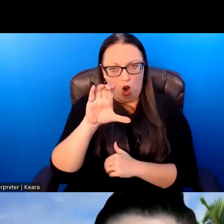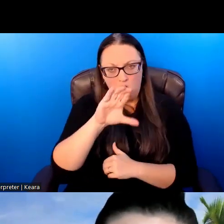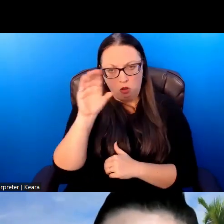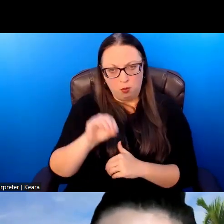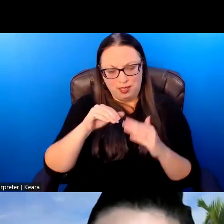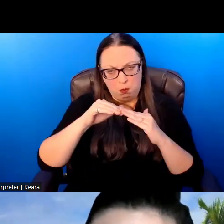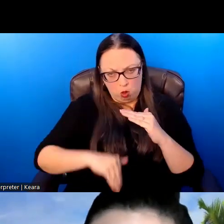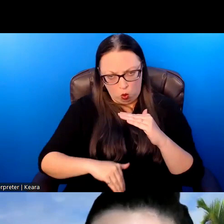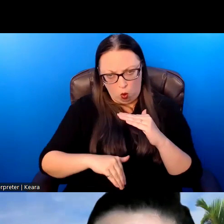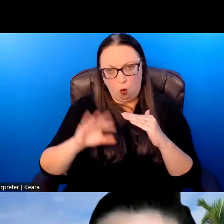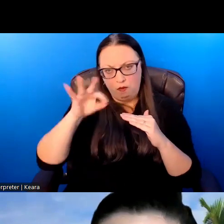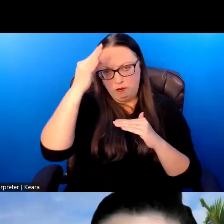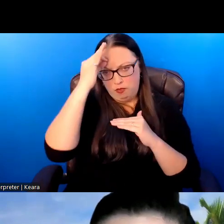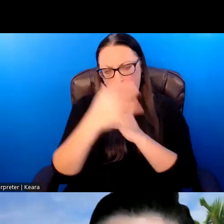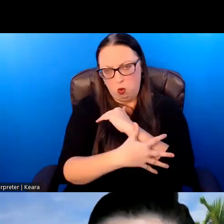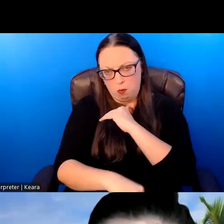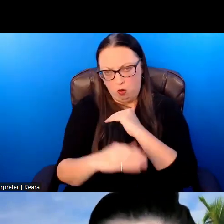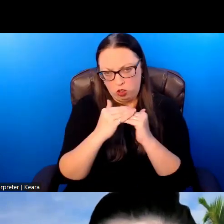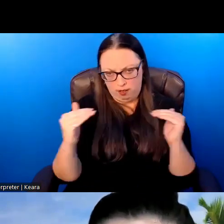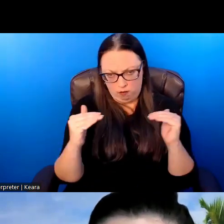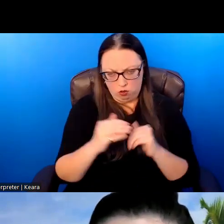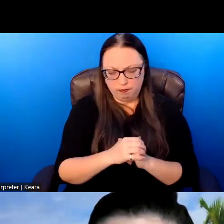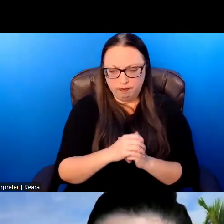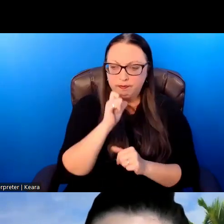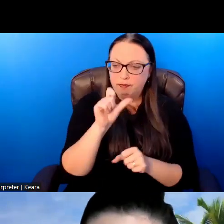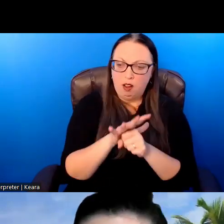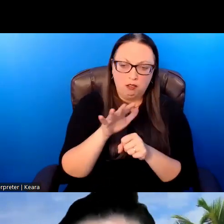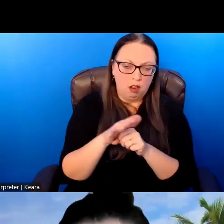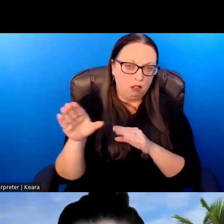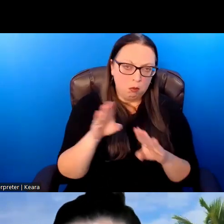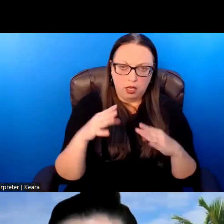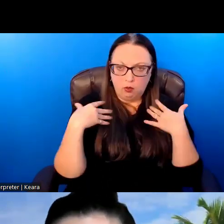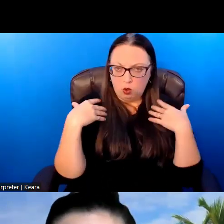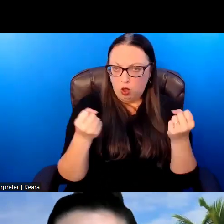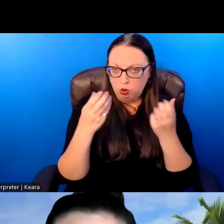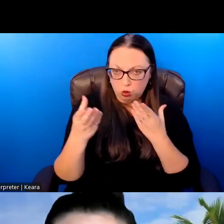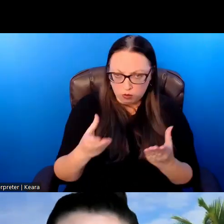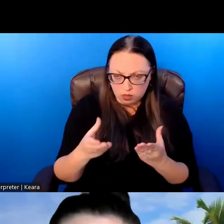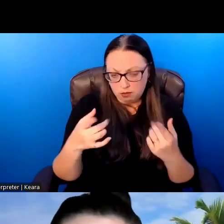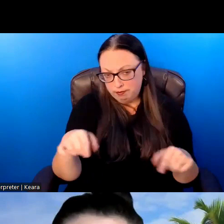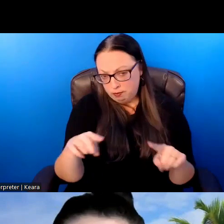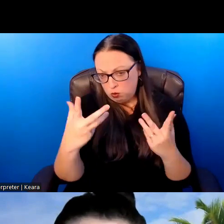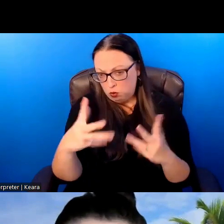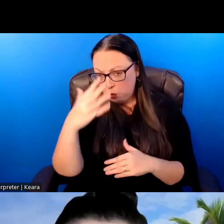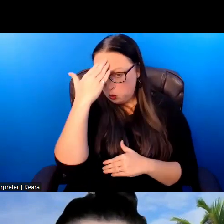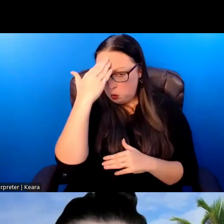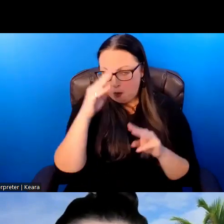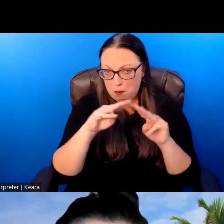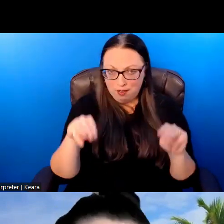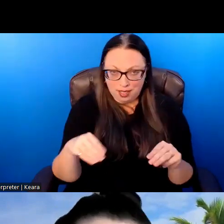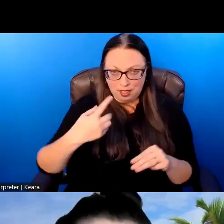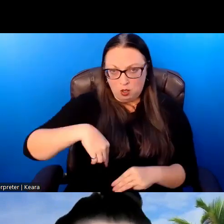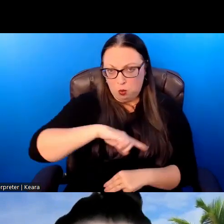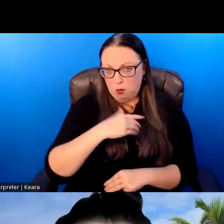poverty level. Lack of behavioral health services. As you know, in Montana, we lack a lot